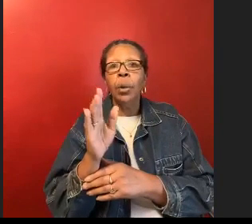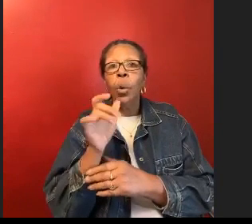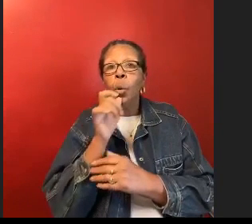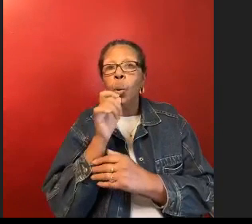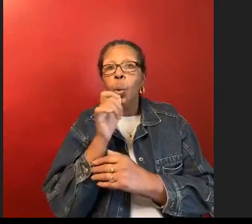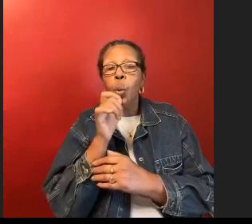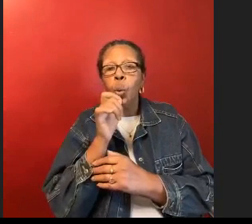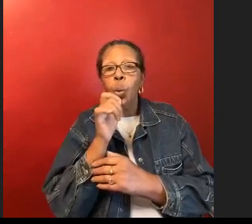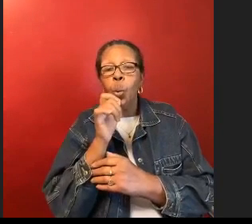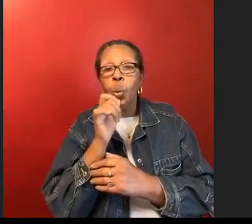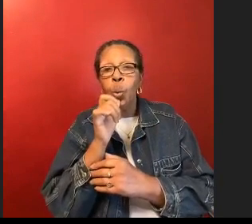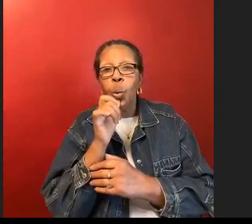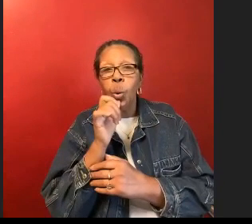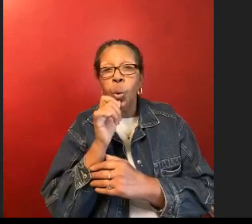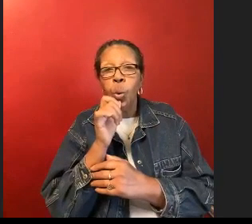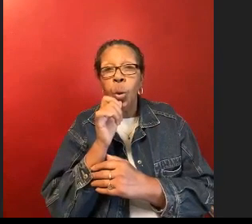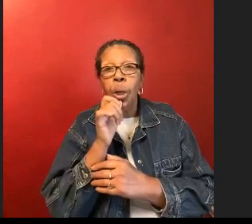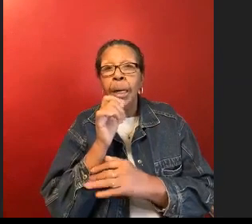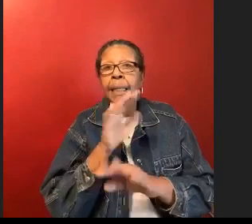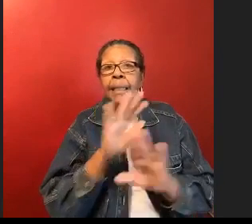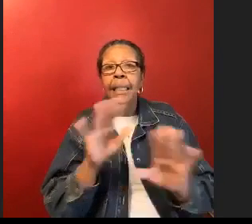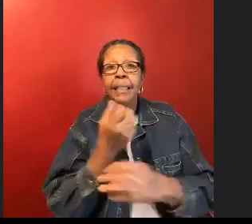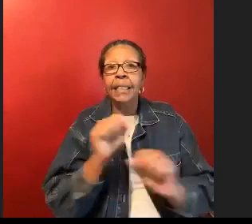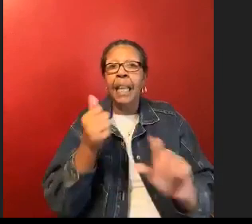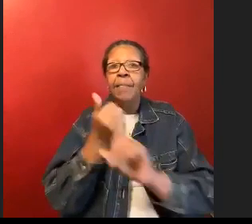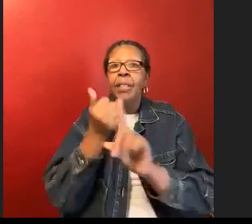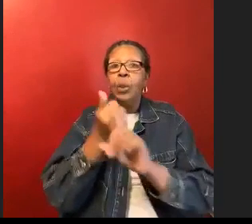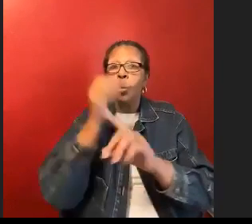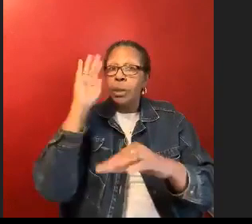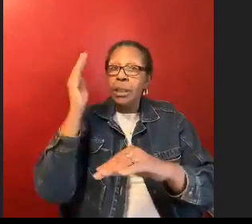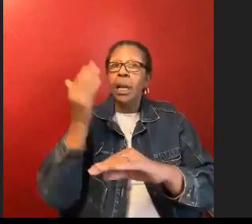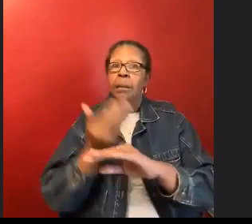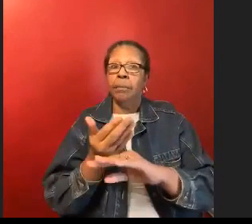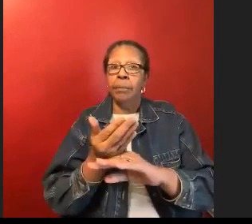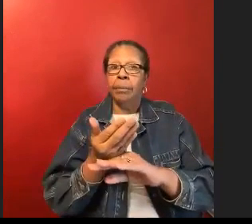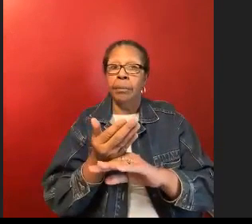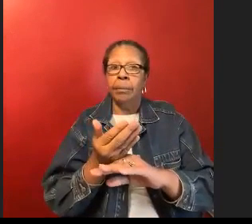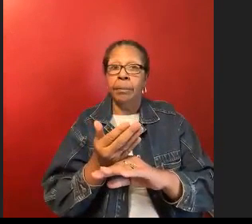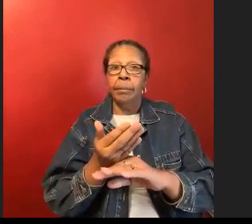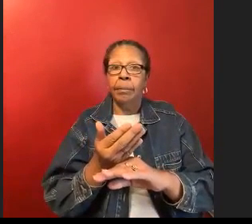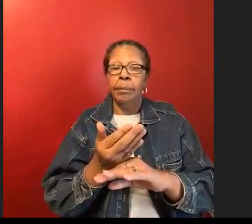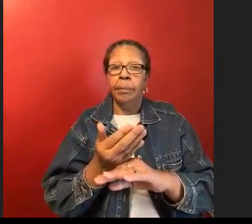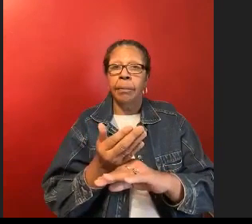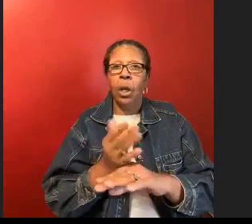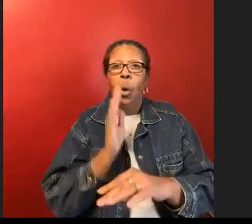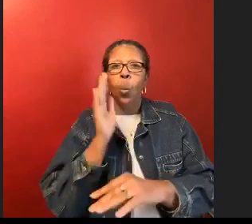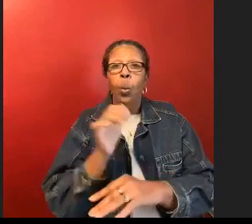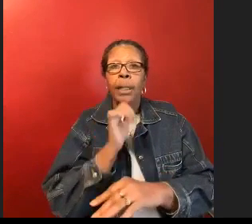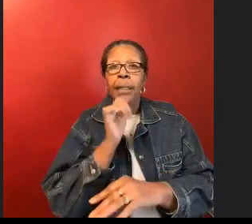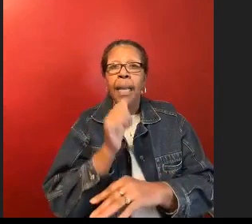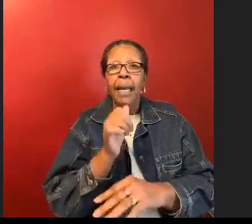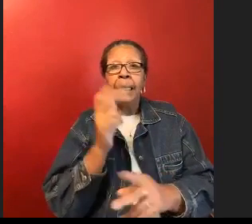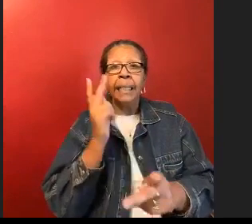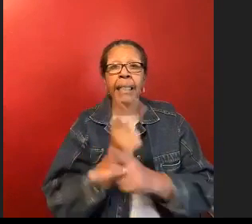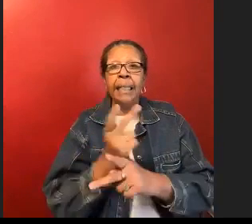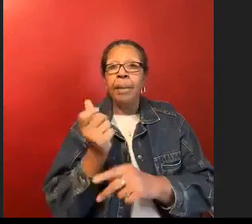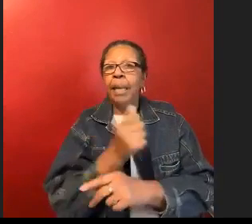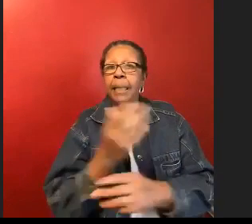spare God's own Son would not withhold anything else from